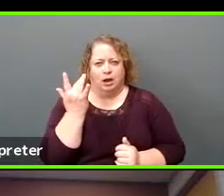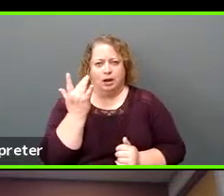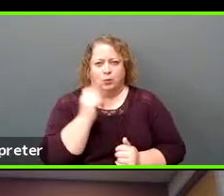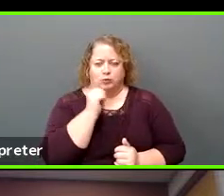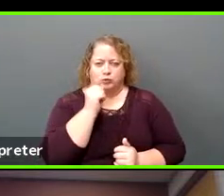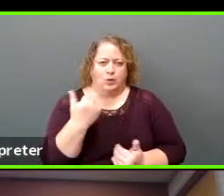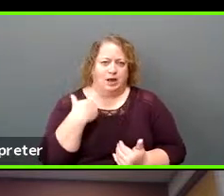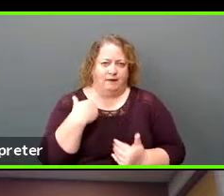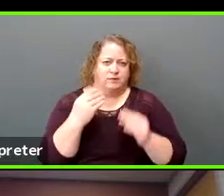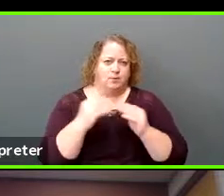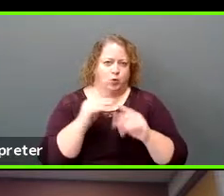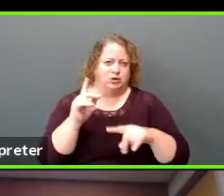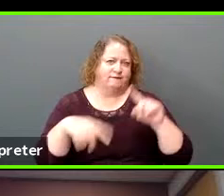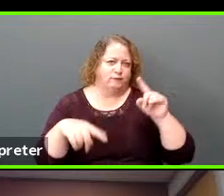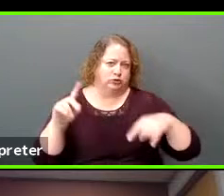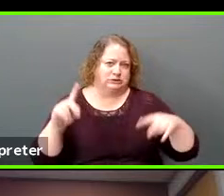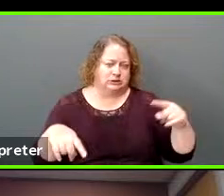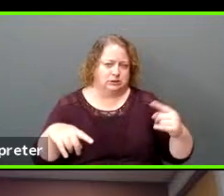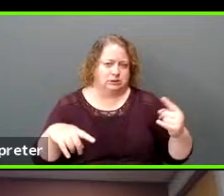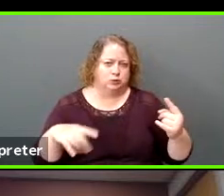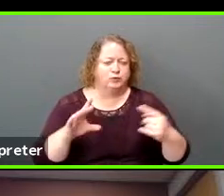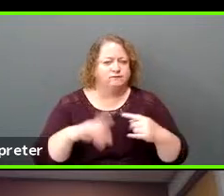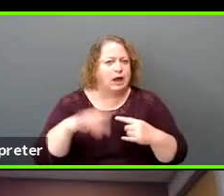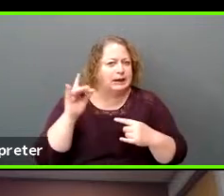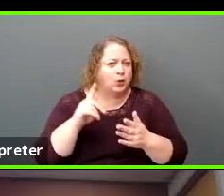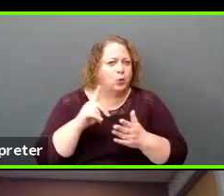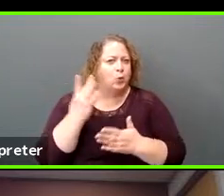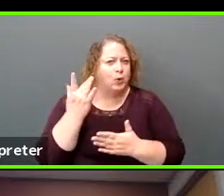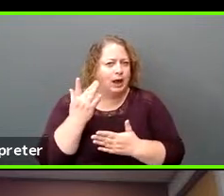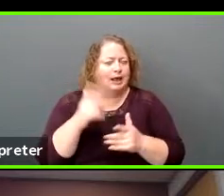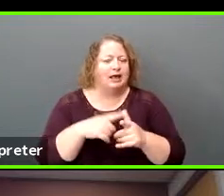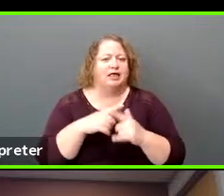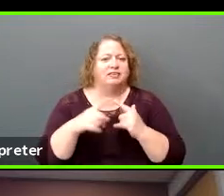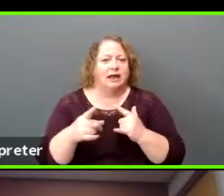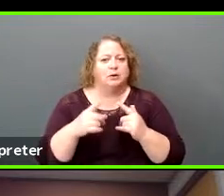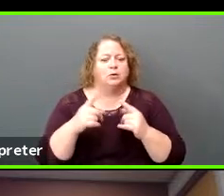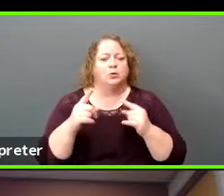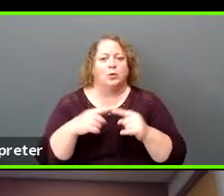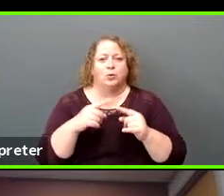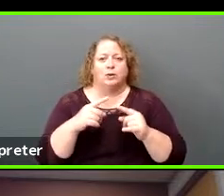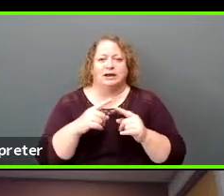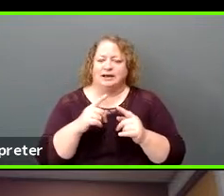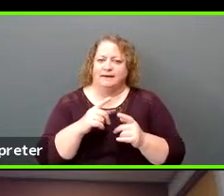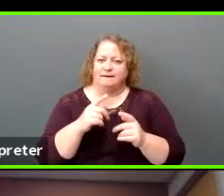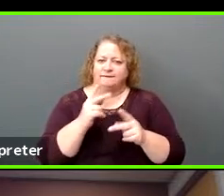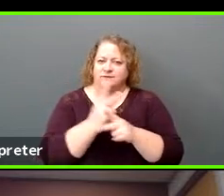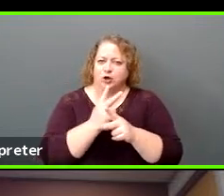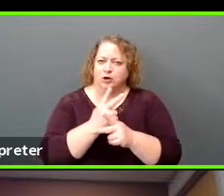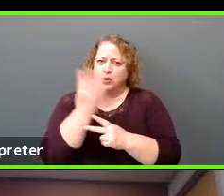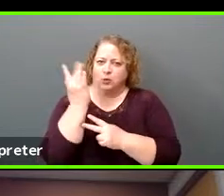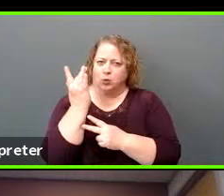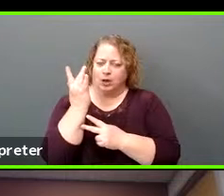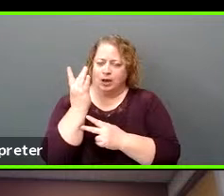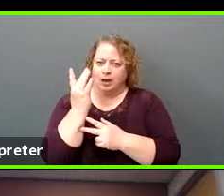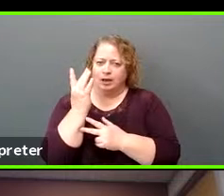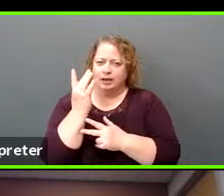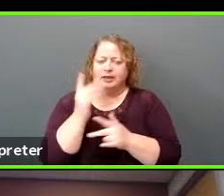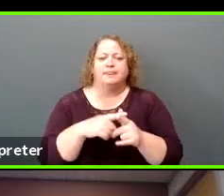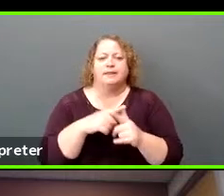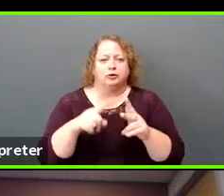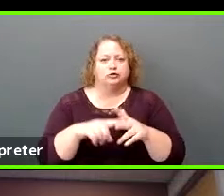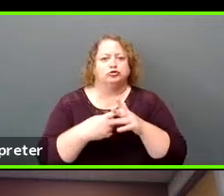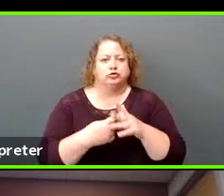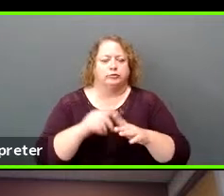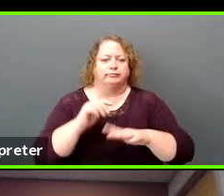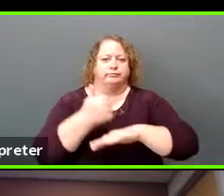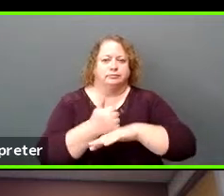you don't have more diverse, right? And so to find out what that is, and then once we're able to analyze that and pinpoint that with intentional focus, then to start